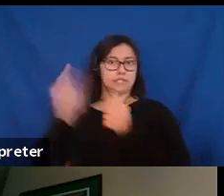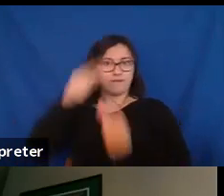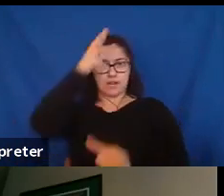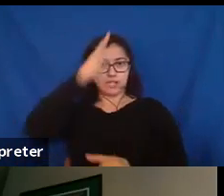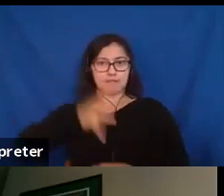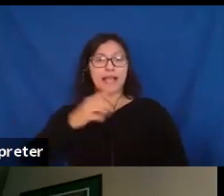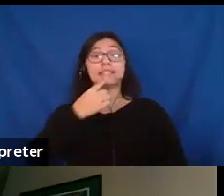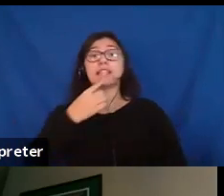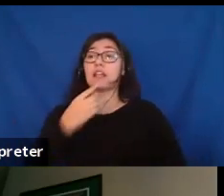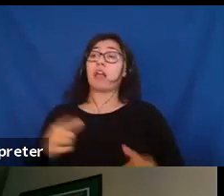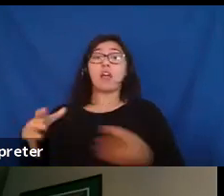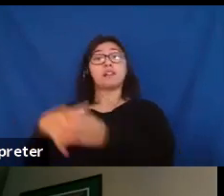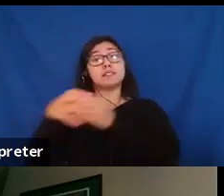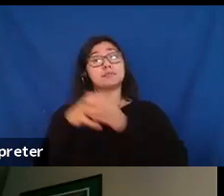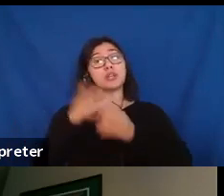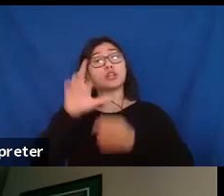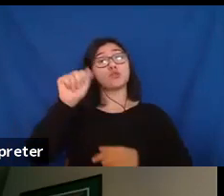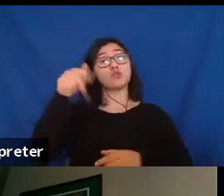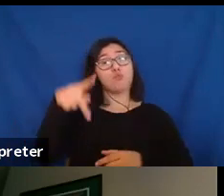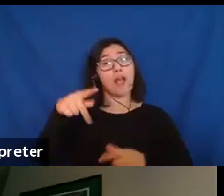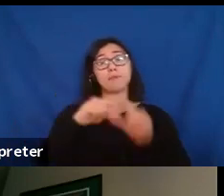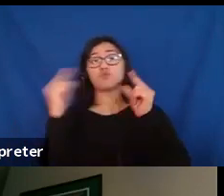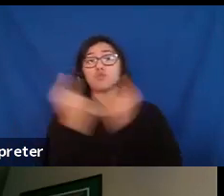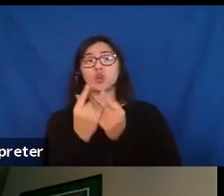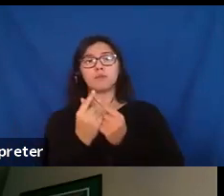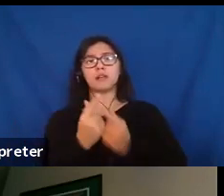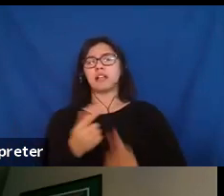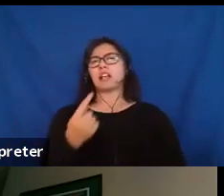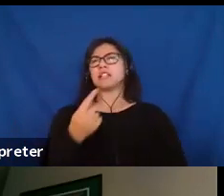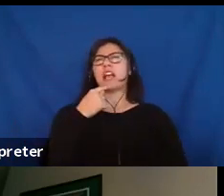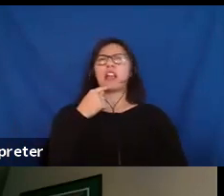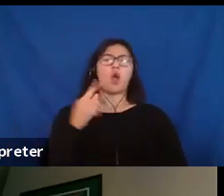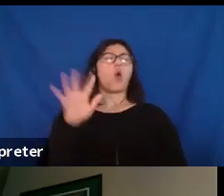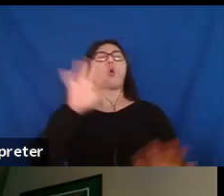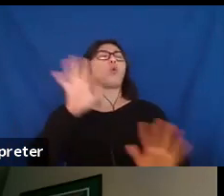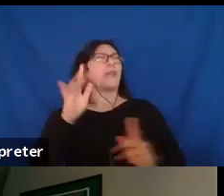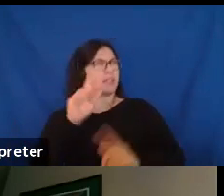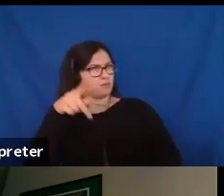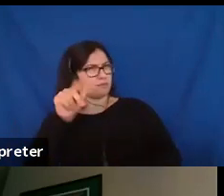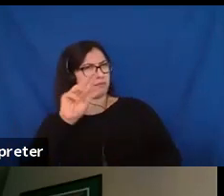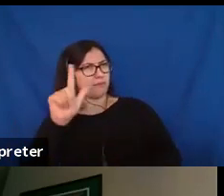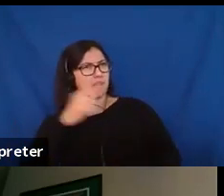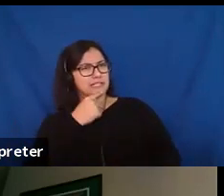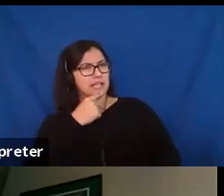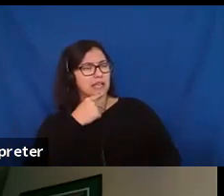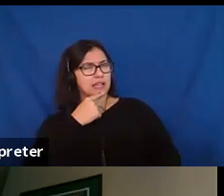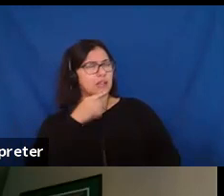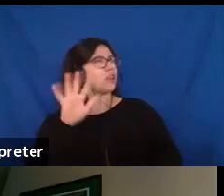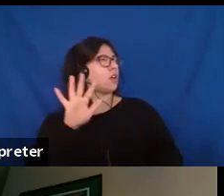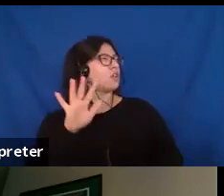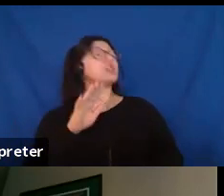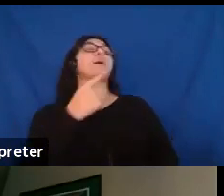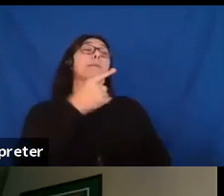let's bring a rap group and serve up. Oh, that was Paul. I don't like rap music. Is that correct? Paul said for Black History Month, let's bring